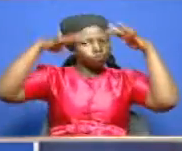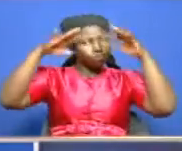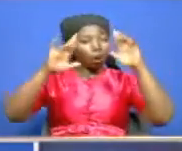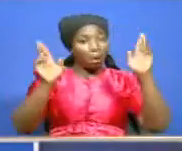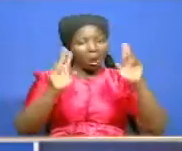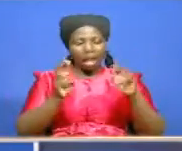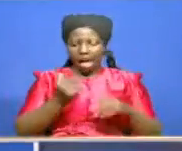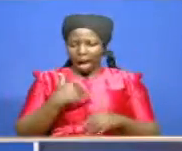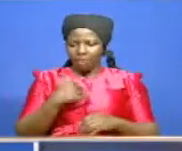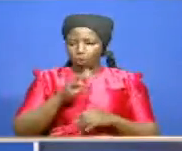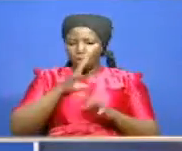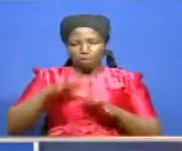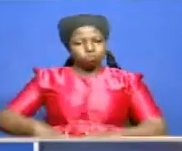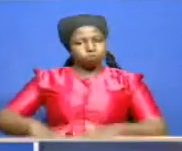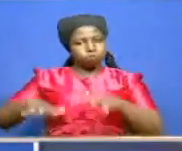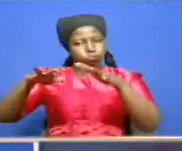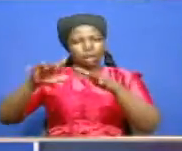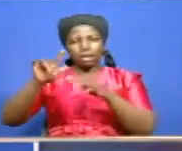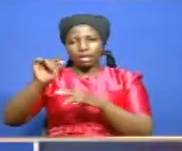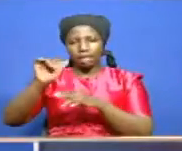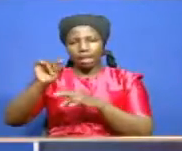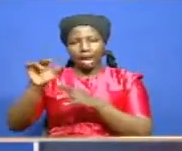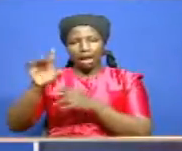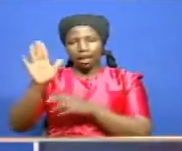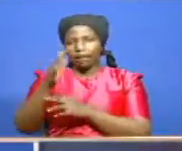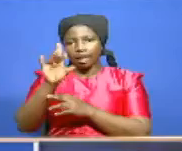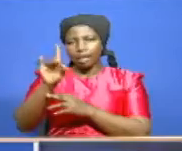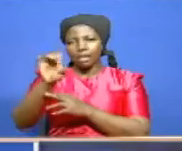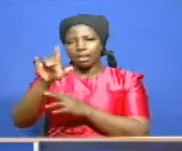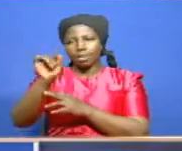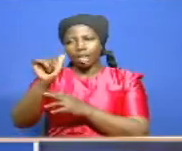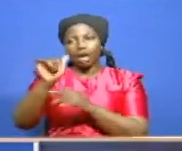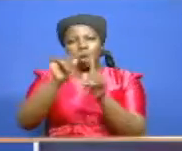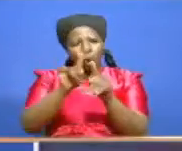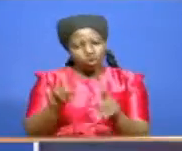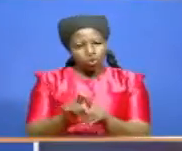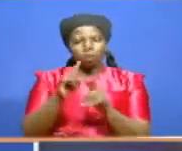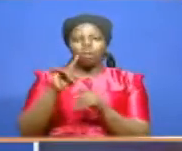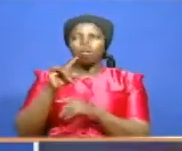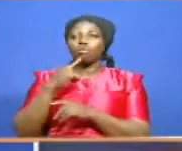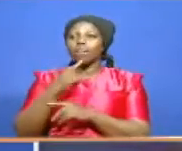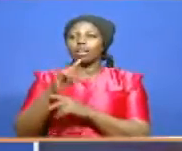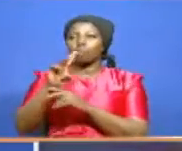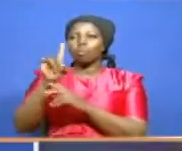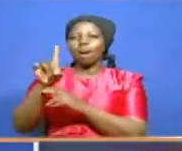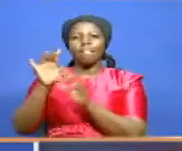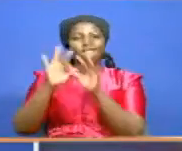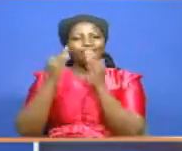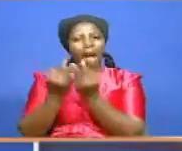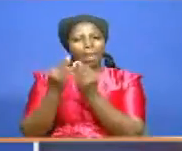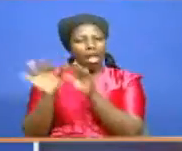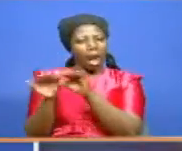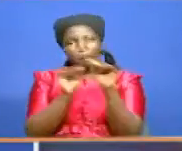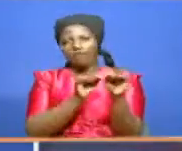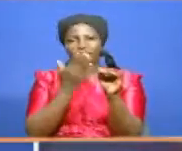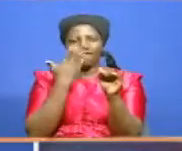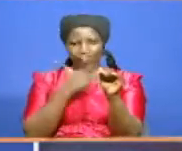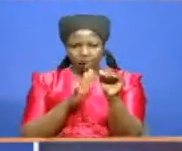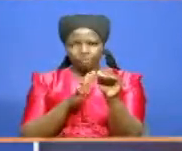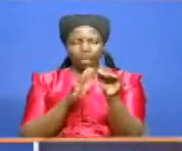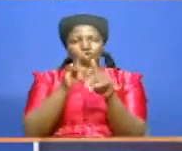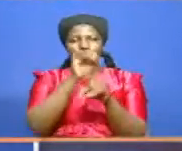floods in Tana Delta and has already displaced 121 households. From one looming crisis to